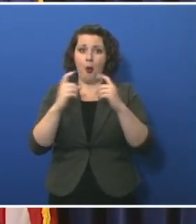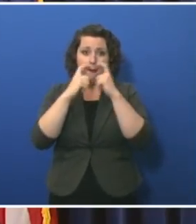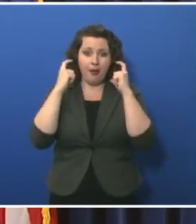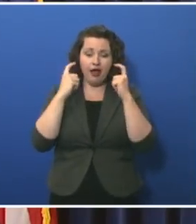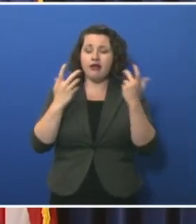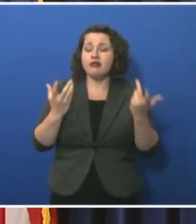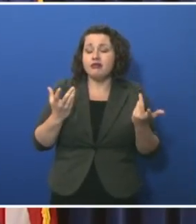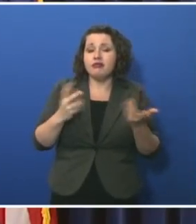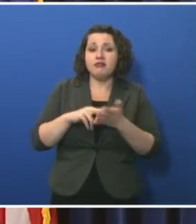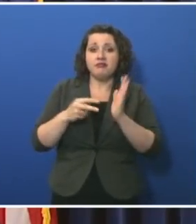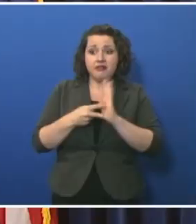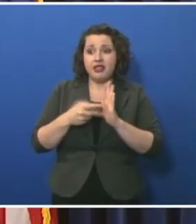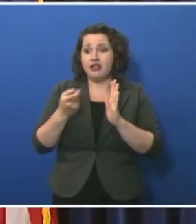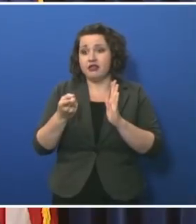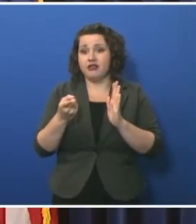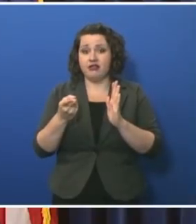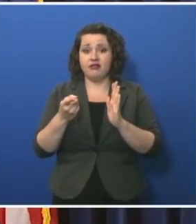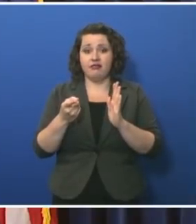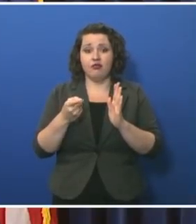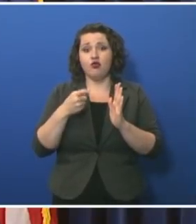you're subjecting yourself to